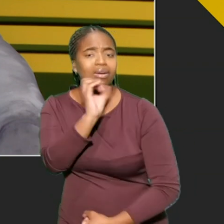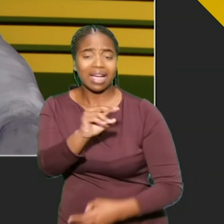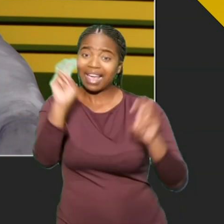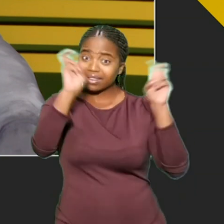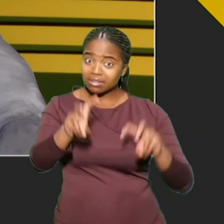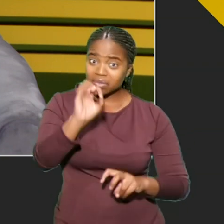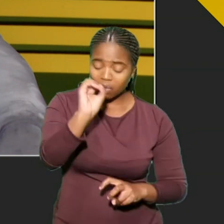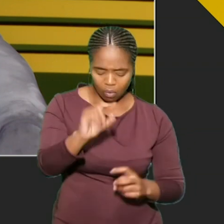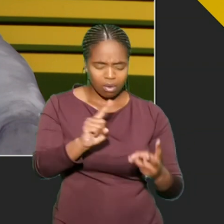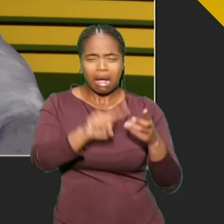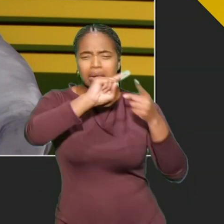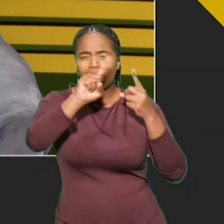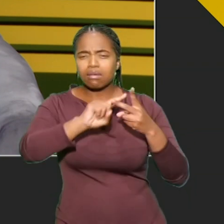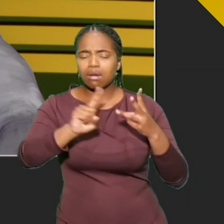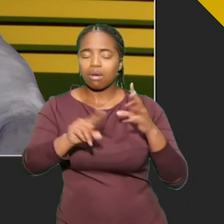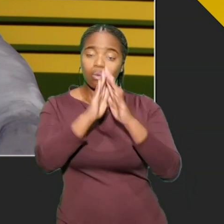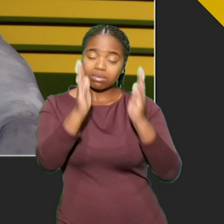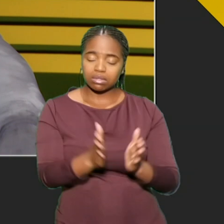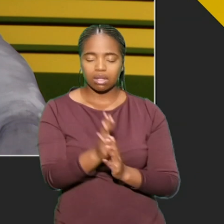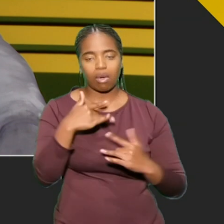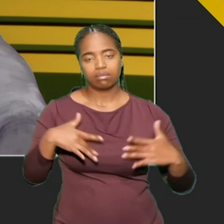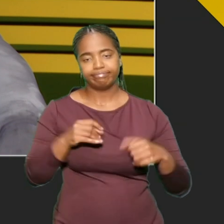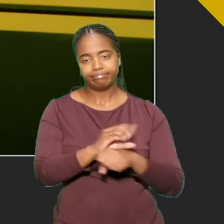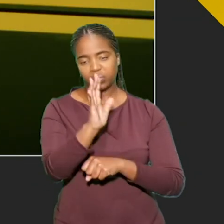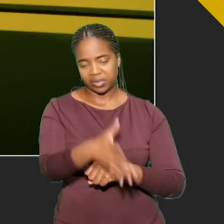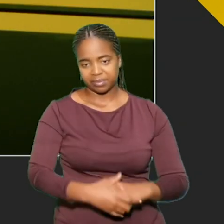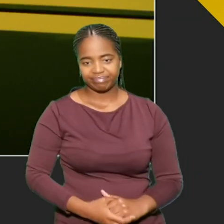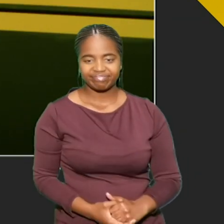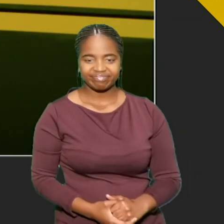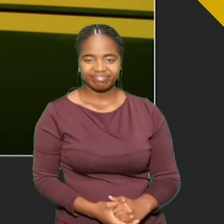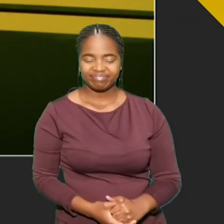electricity, all those things will ultimately impact your life.